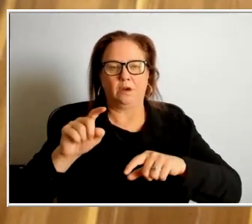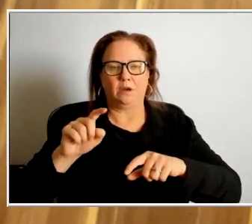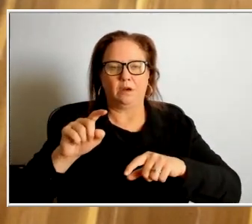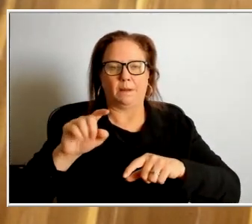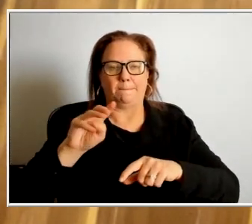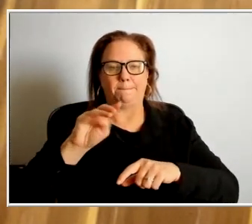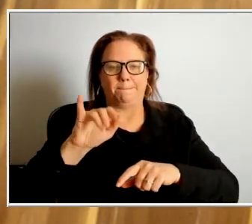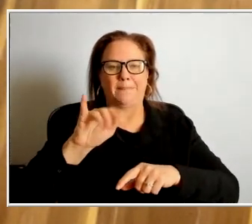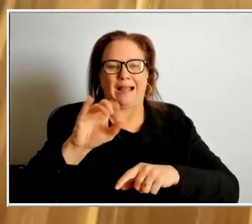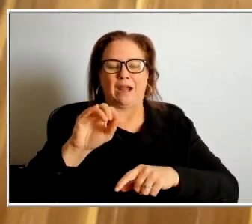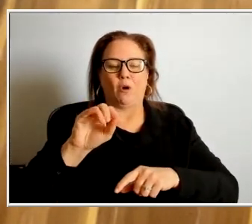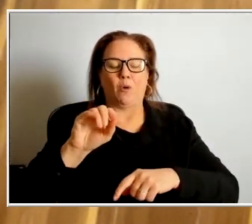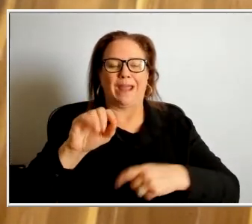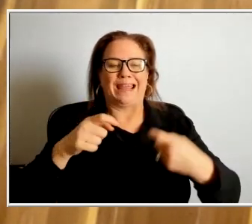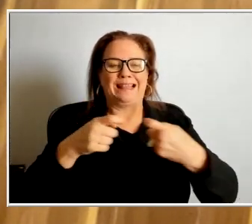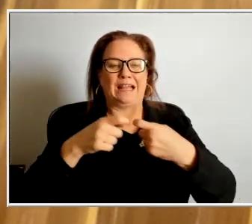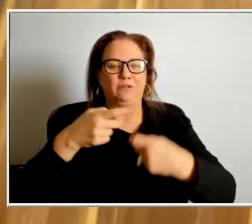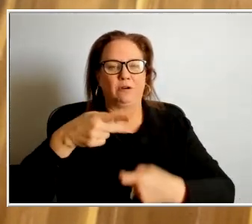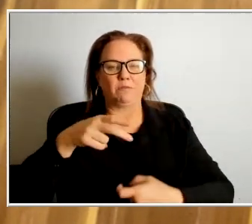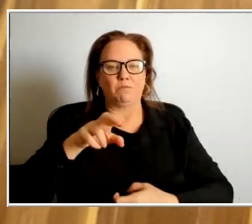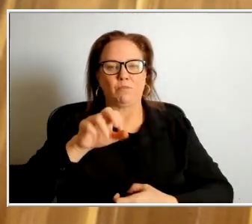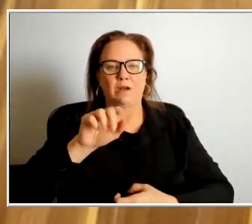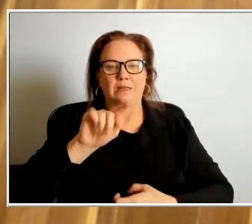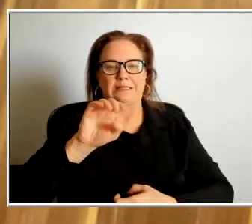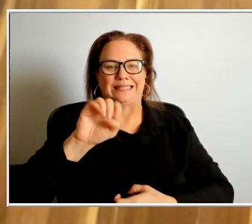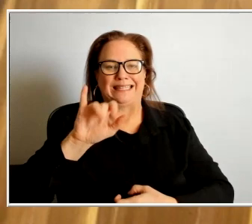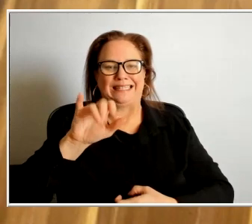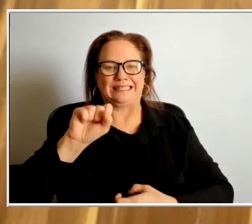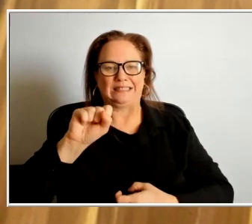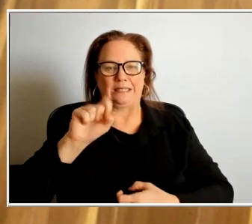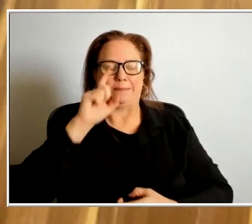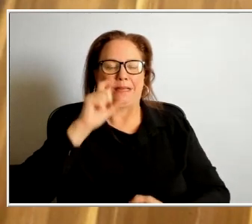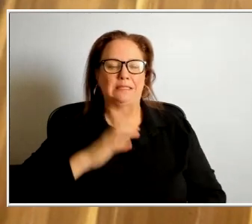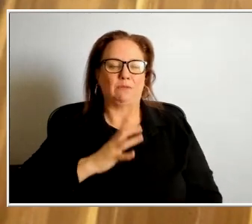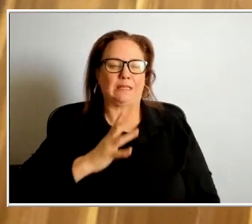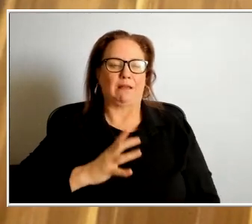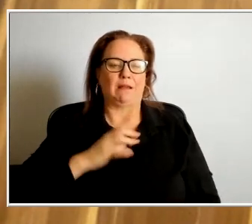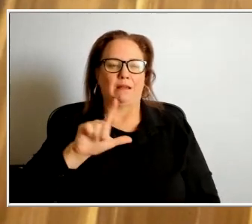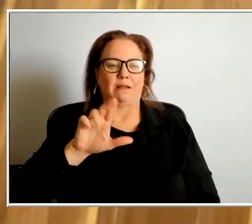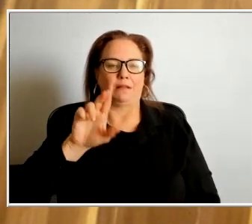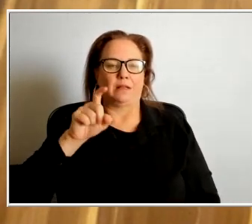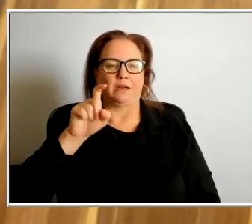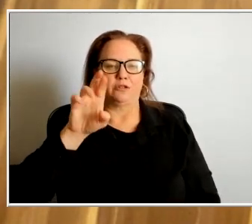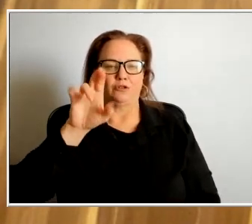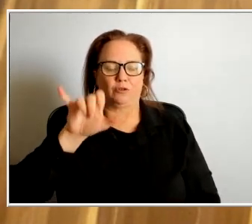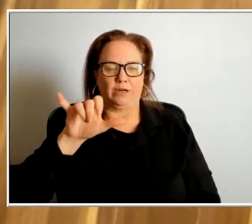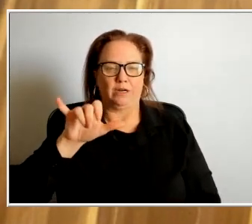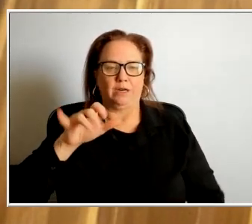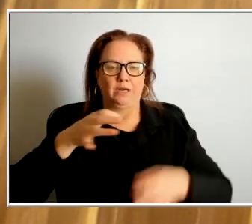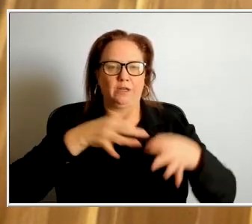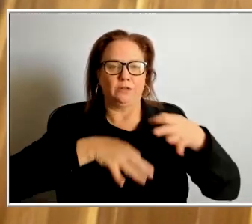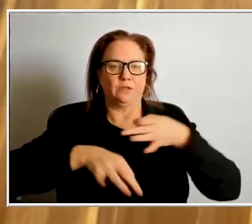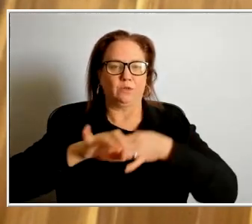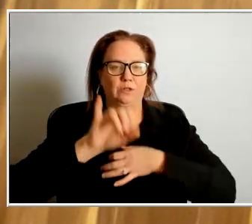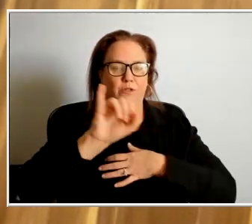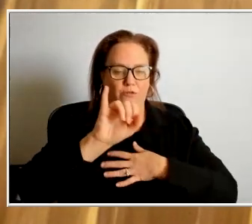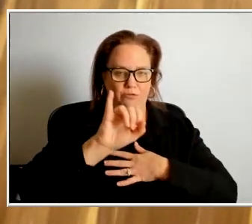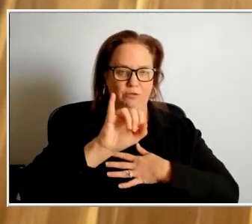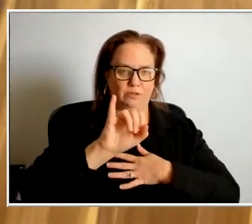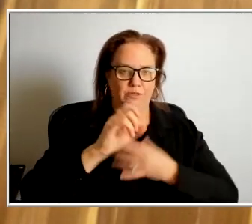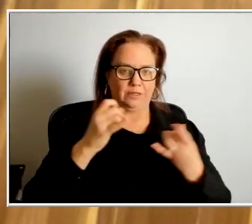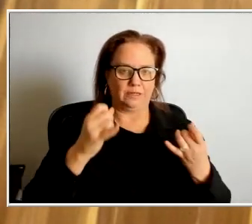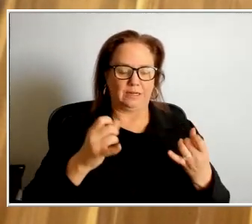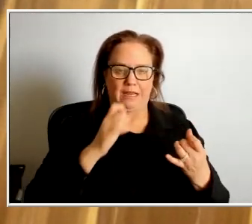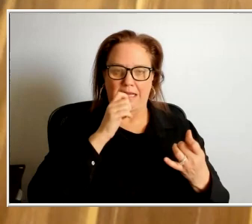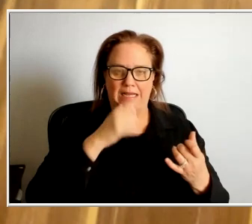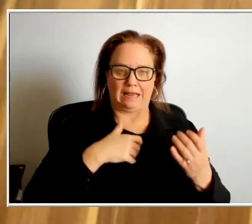myoelectric prosthesis, they wouldn't cover it because it was considered a luxury item. And so my options were to switch insurance, which now that I